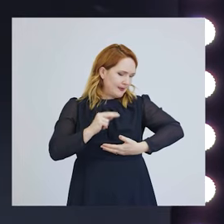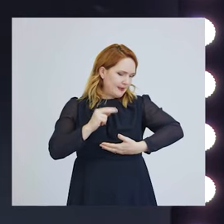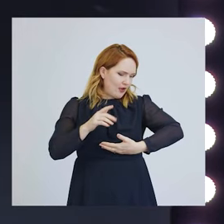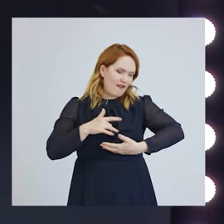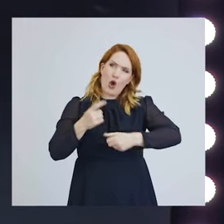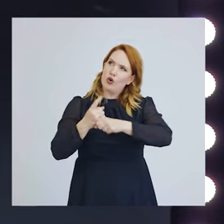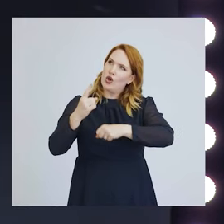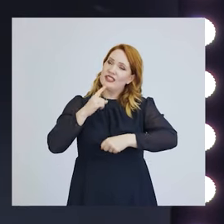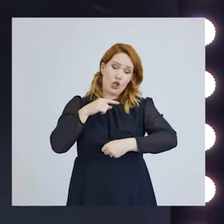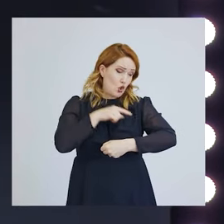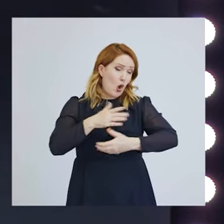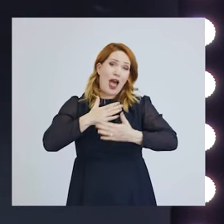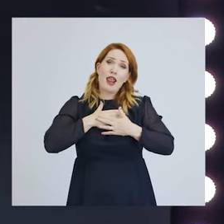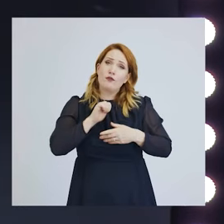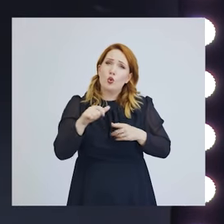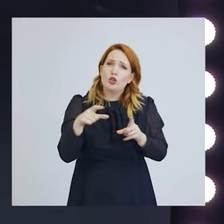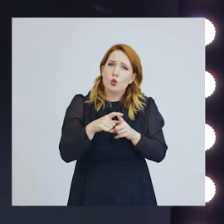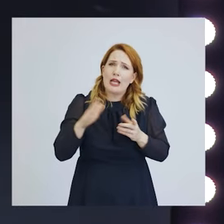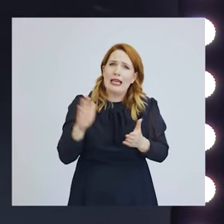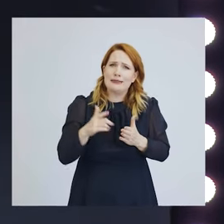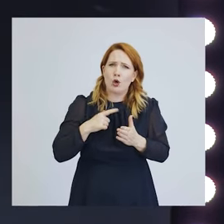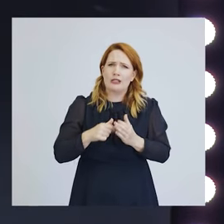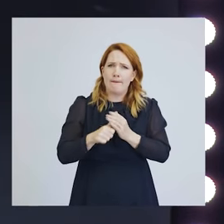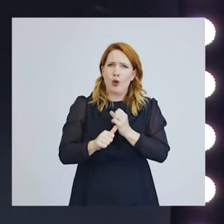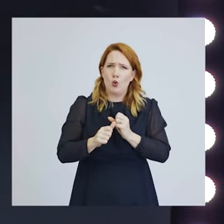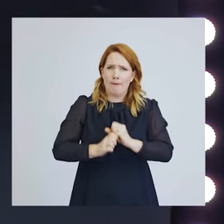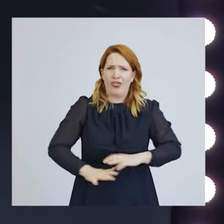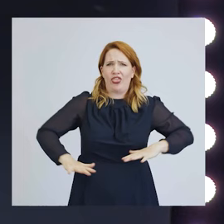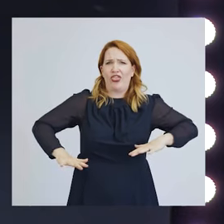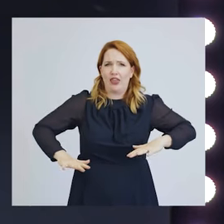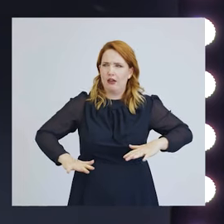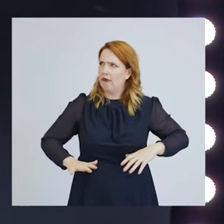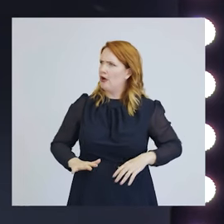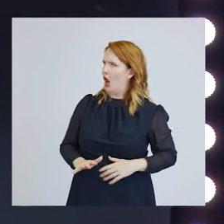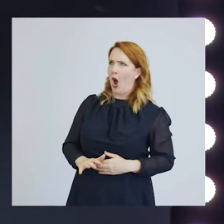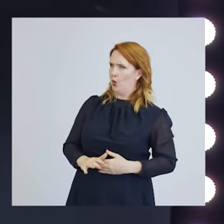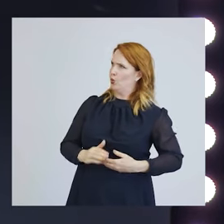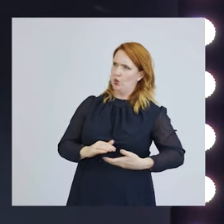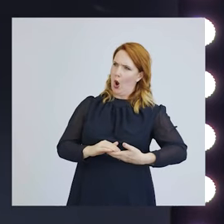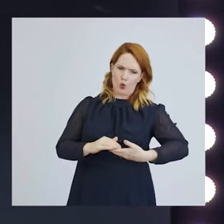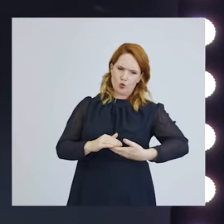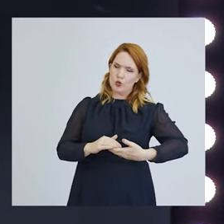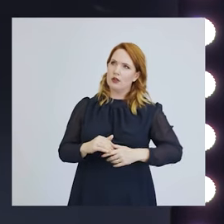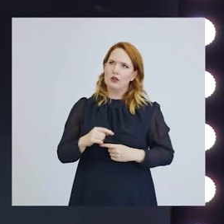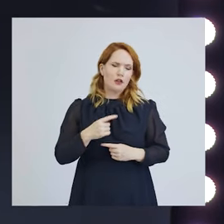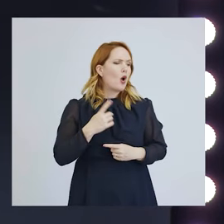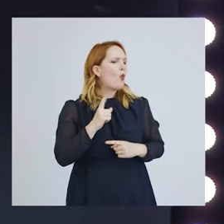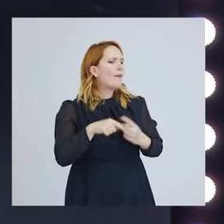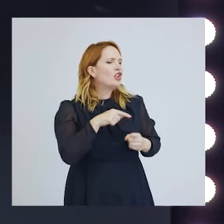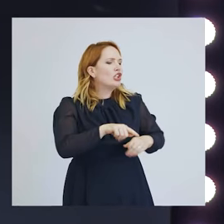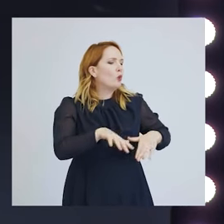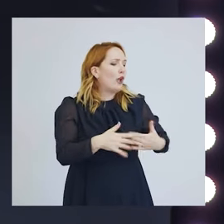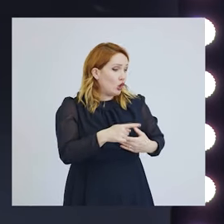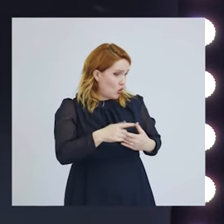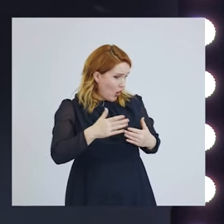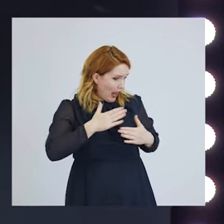little baby and I was just rocking her. And I felt God say, do you love her any less because she's just done a punami? And I said, no,